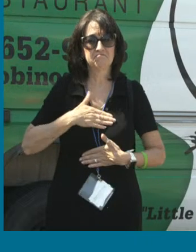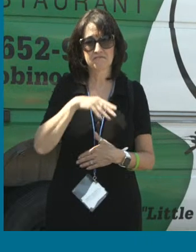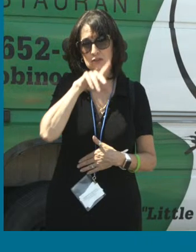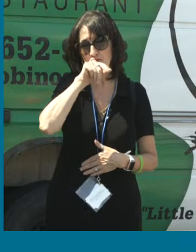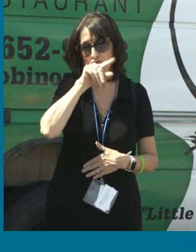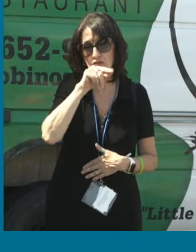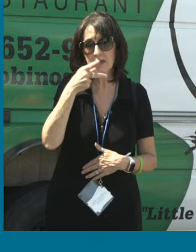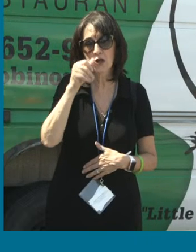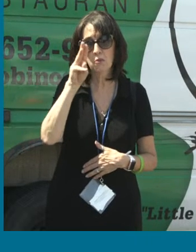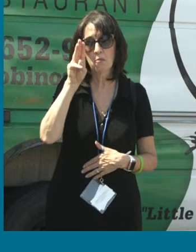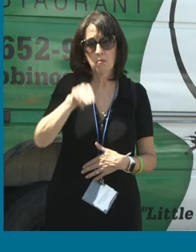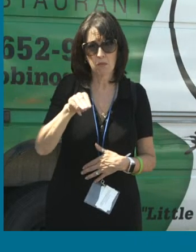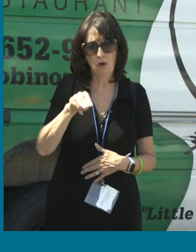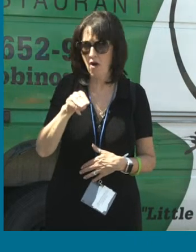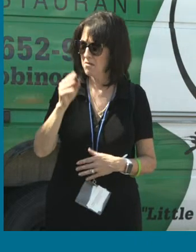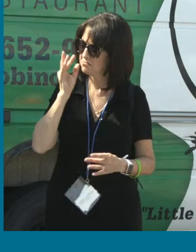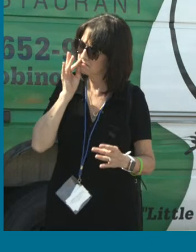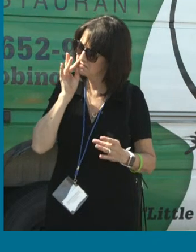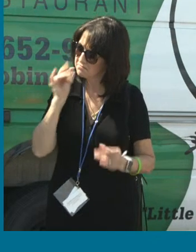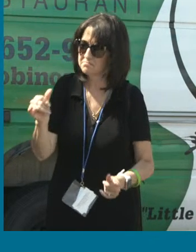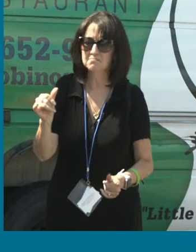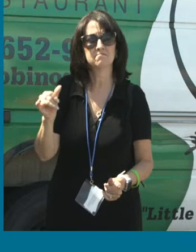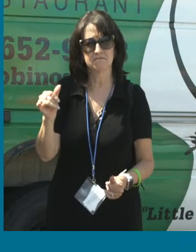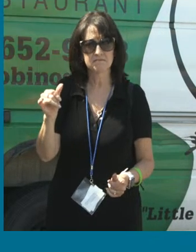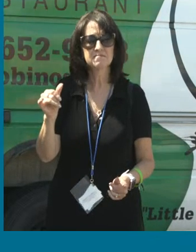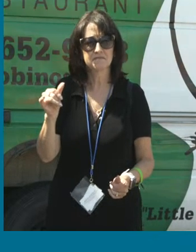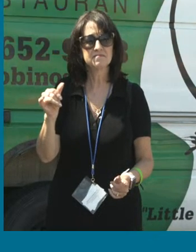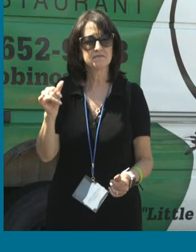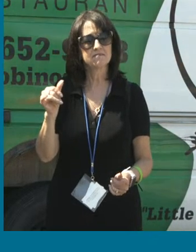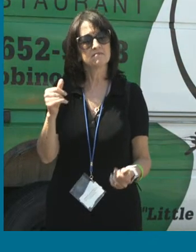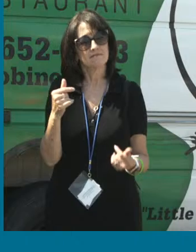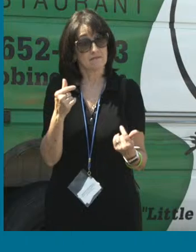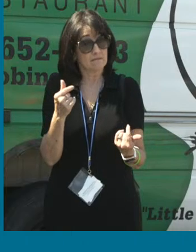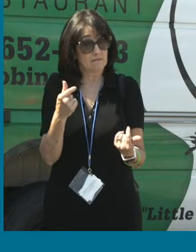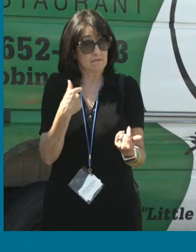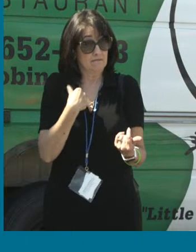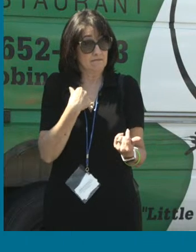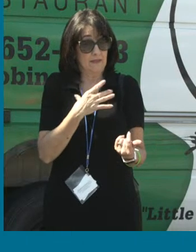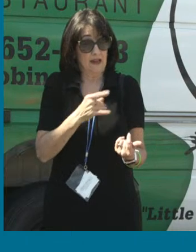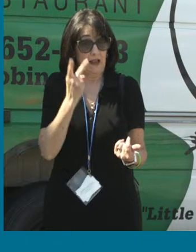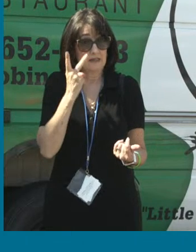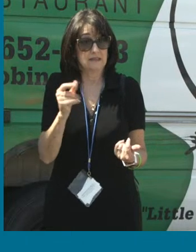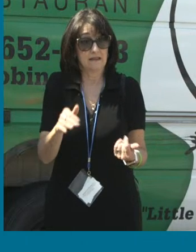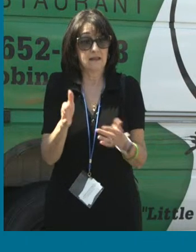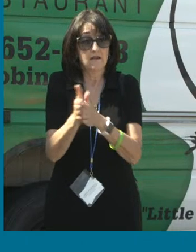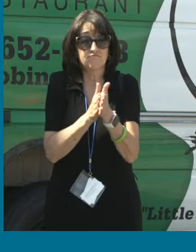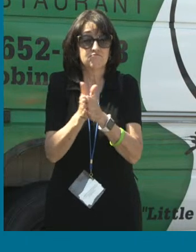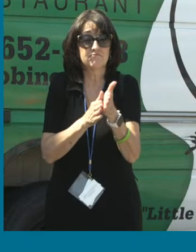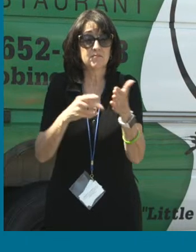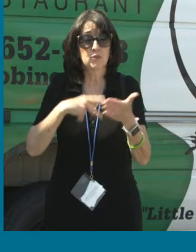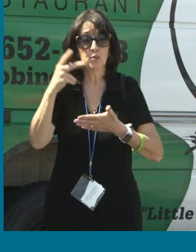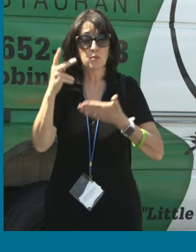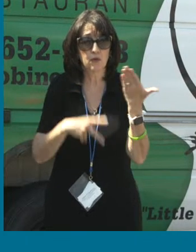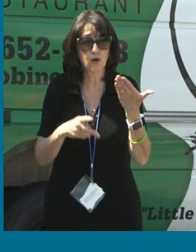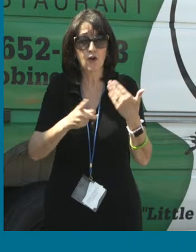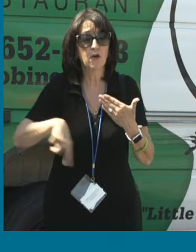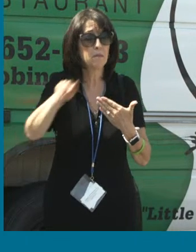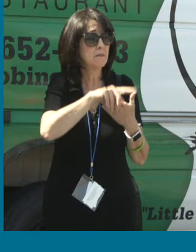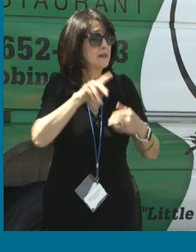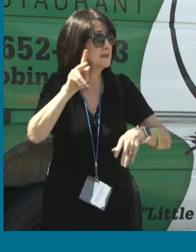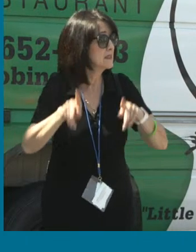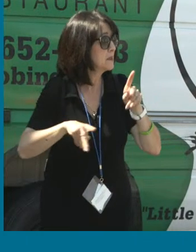was excellent, by the way. And so this is an incentive program, number one, that rewards folks that have been vaccinated,